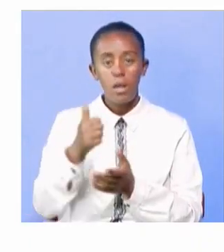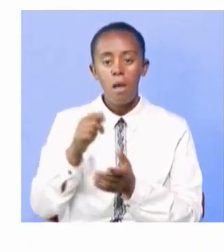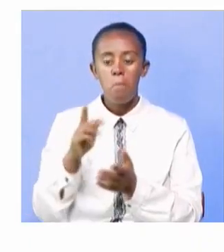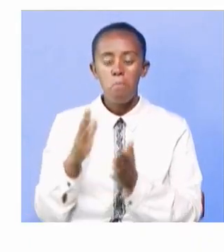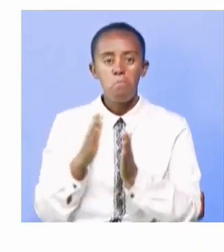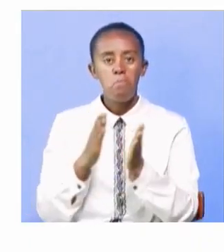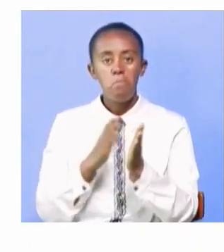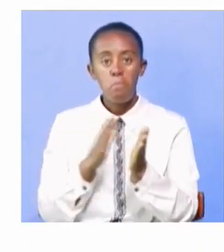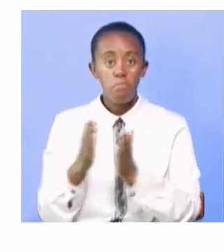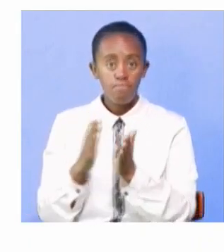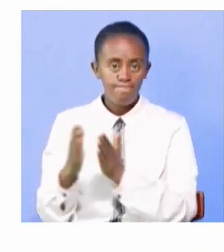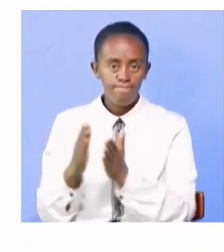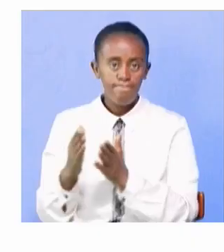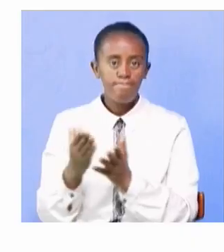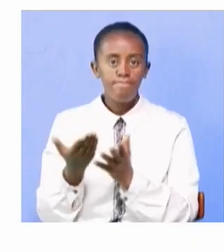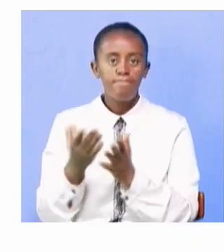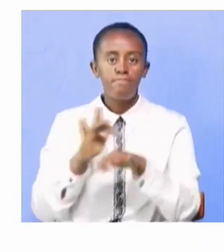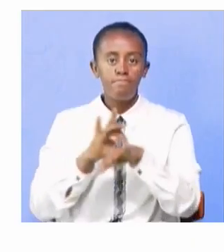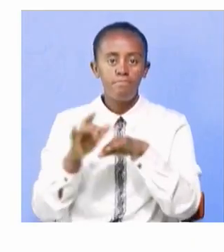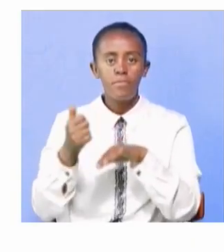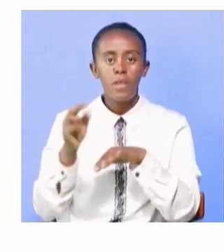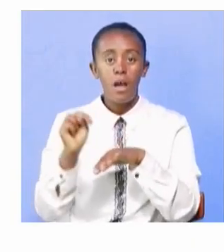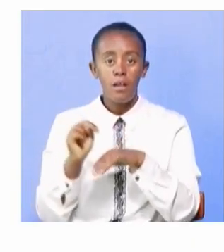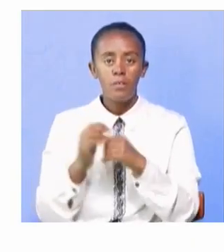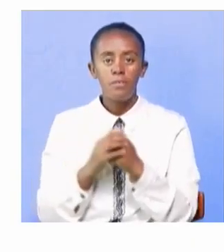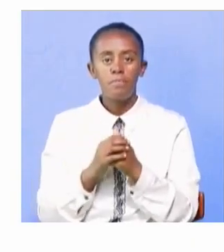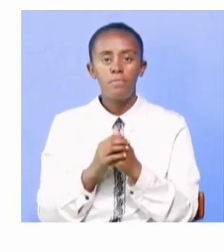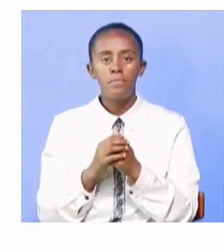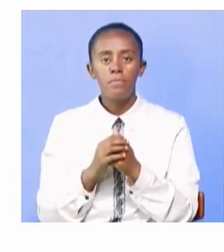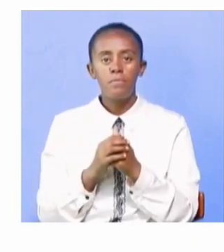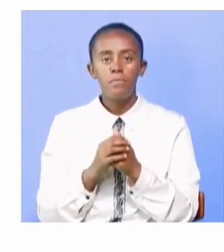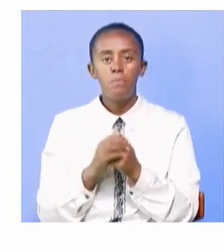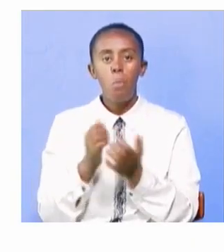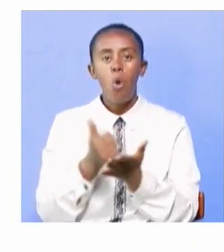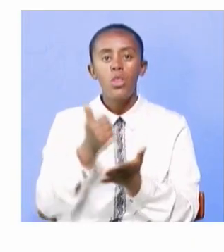an blank space bottle